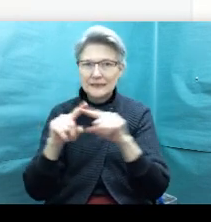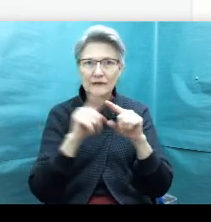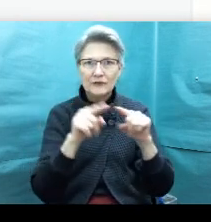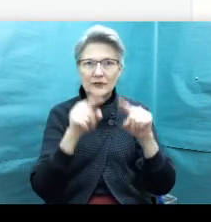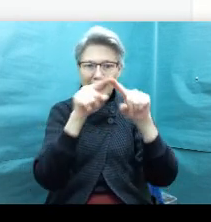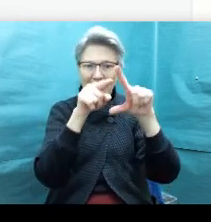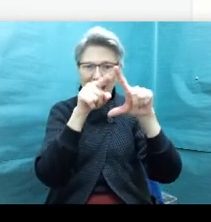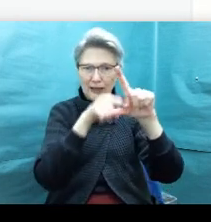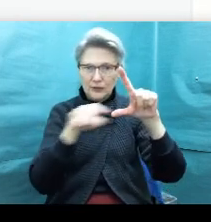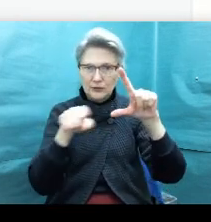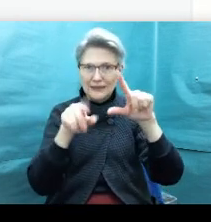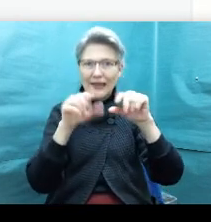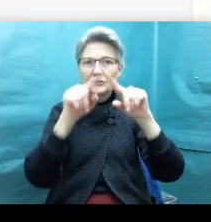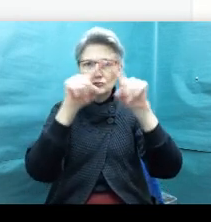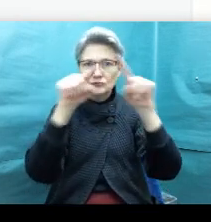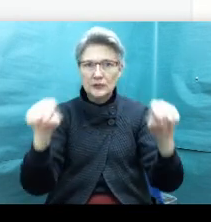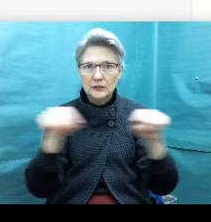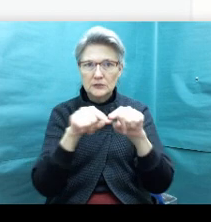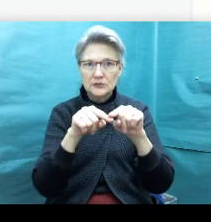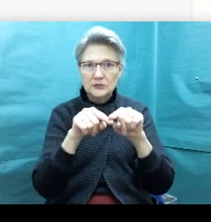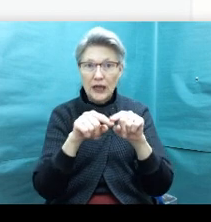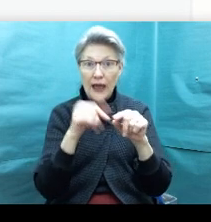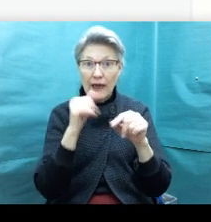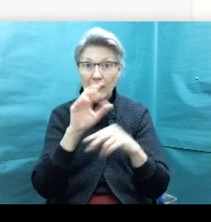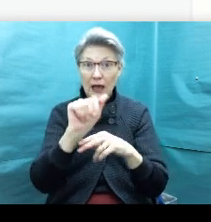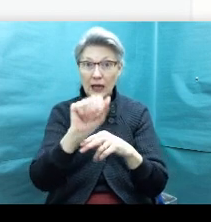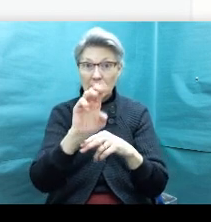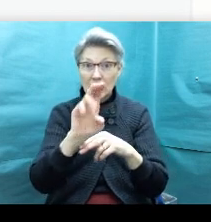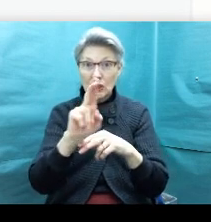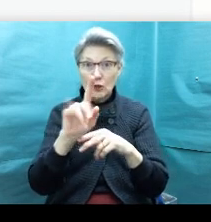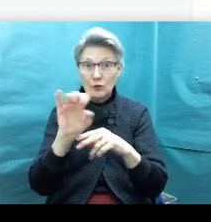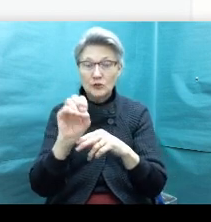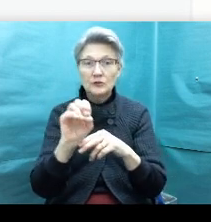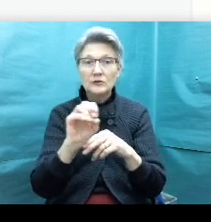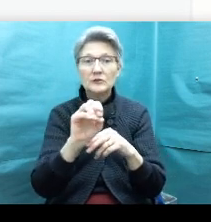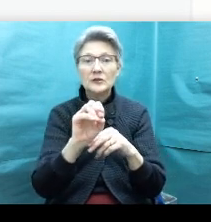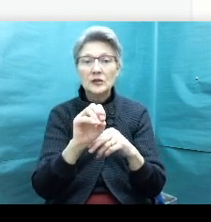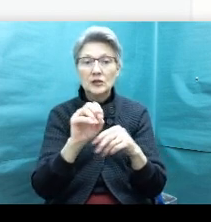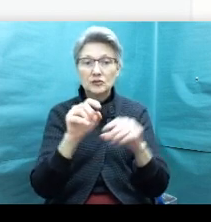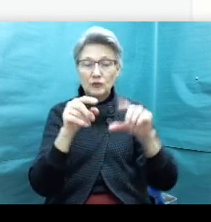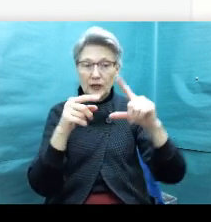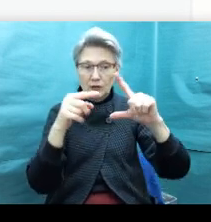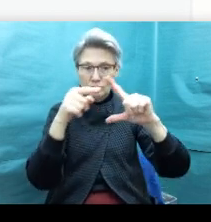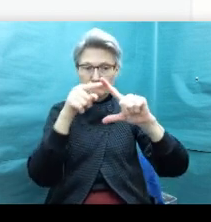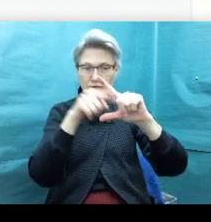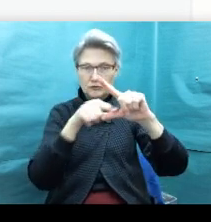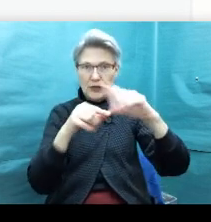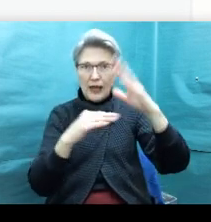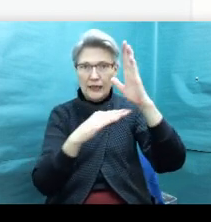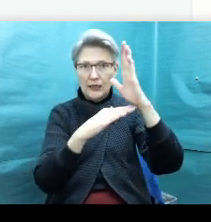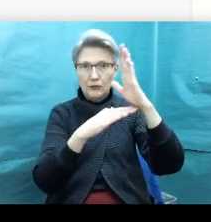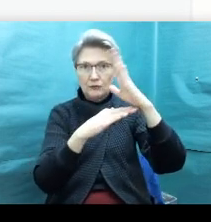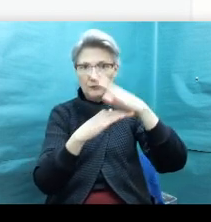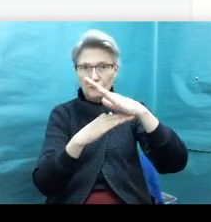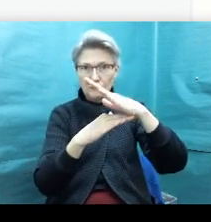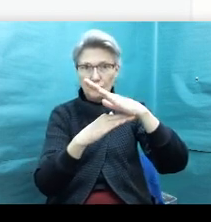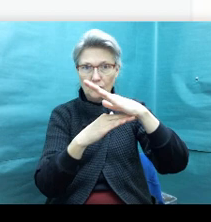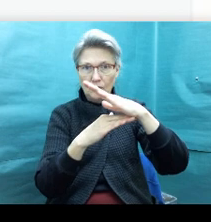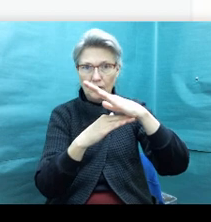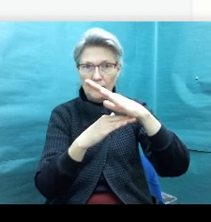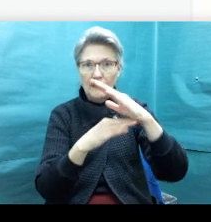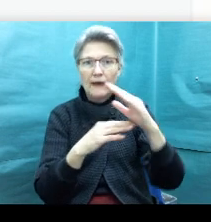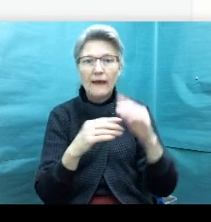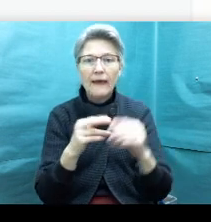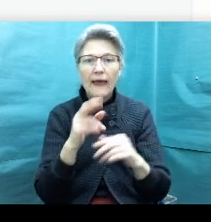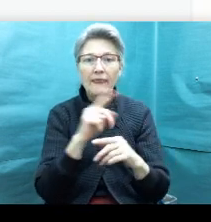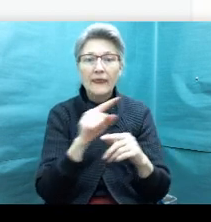these triangles as either an acute triangle, obtuse, or right. This is in your journal on page